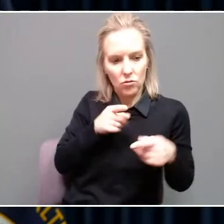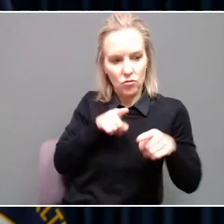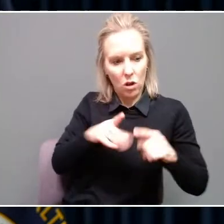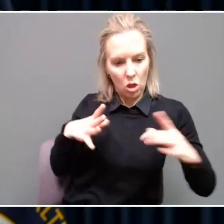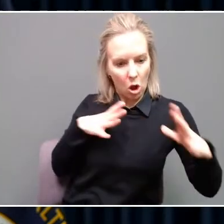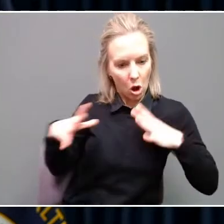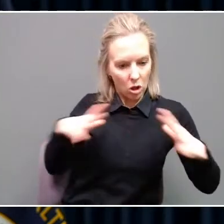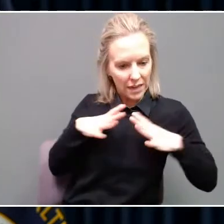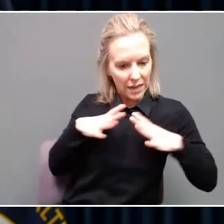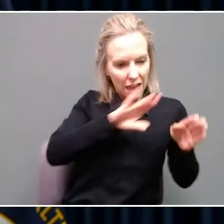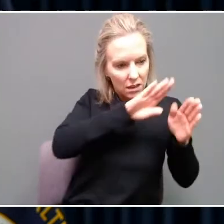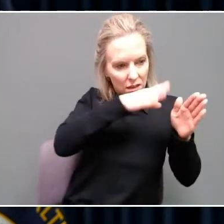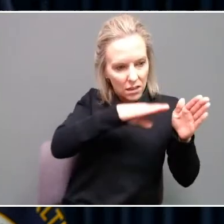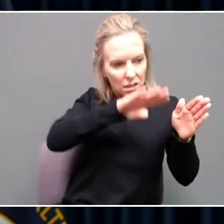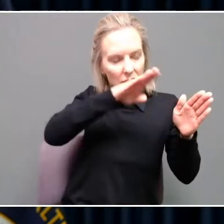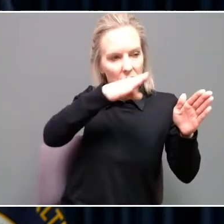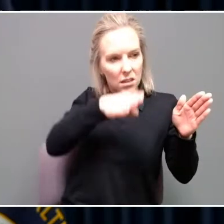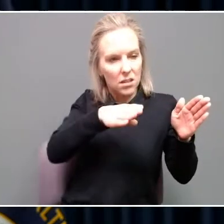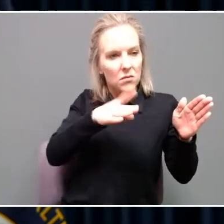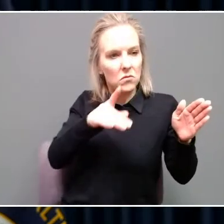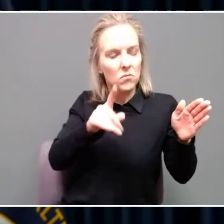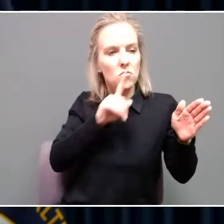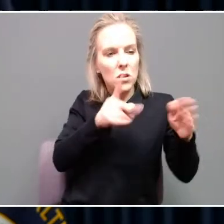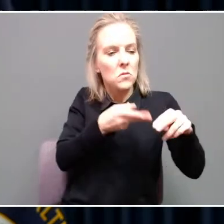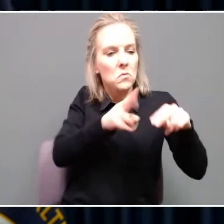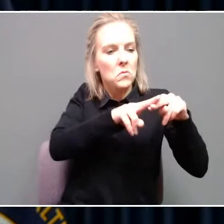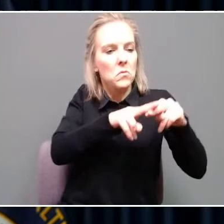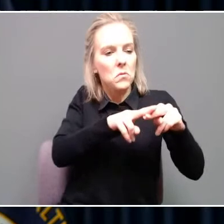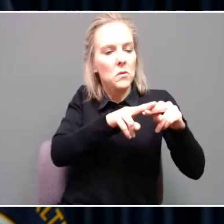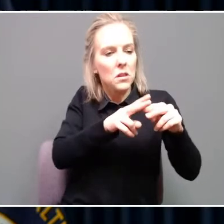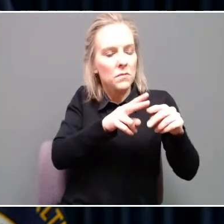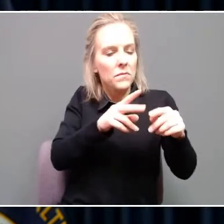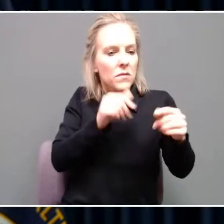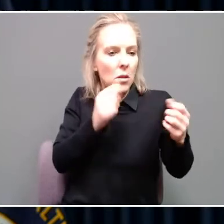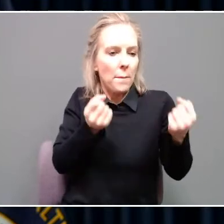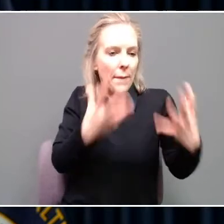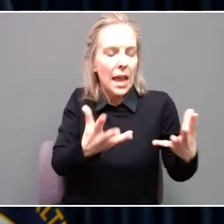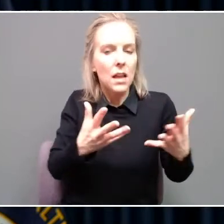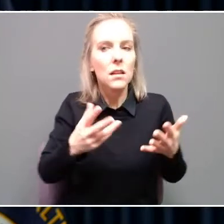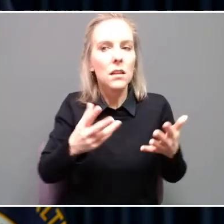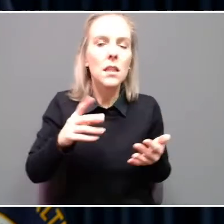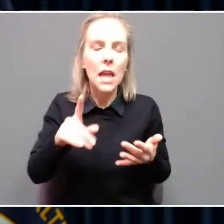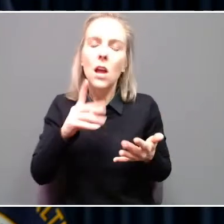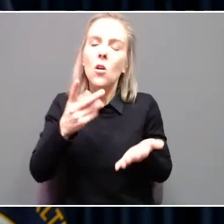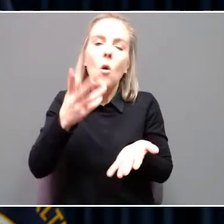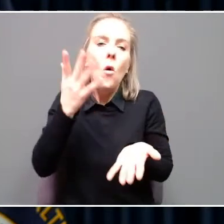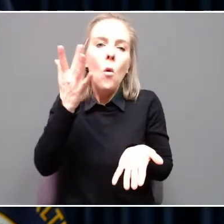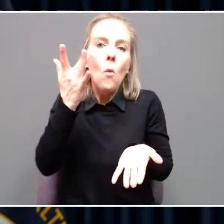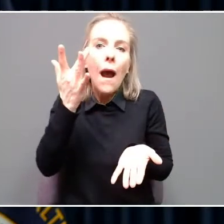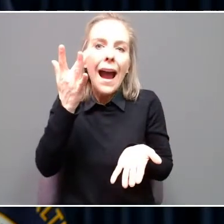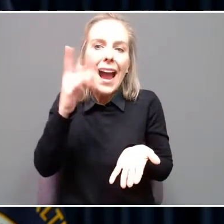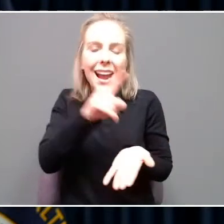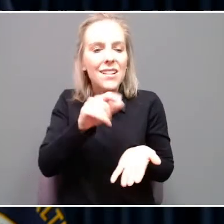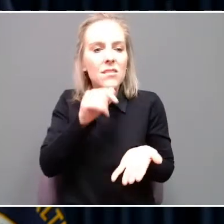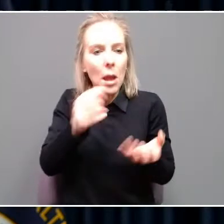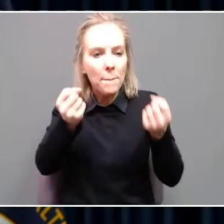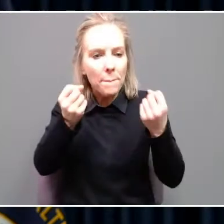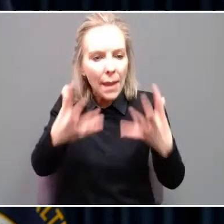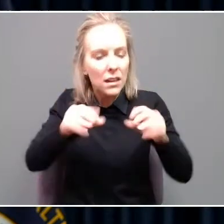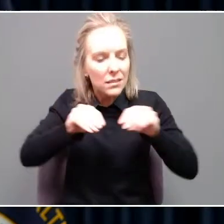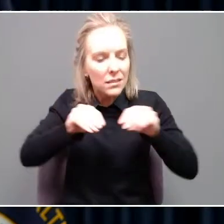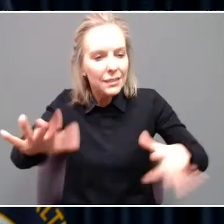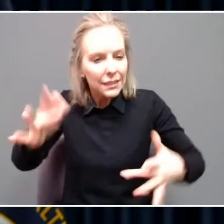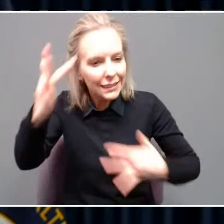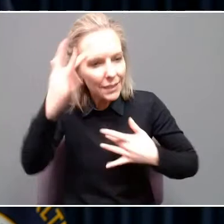small. And that is a testament to vaccinations, to treatments, to at-home tests, about how